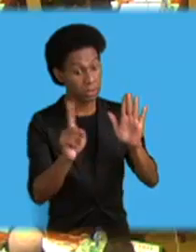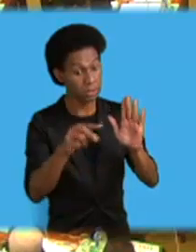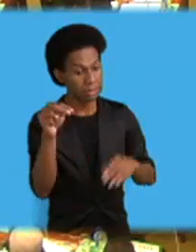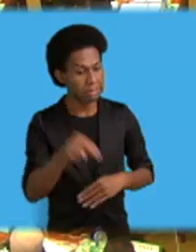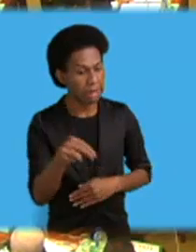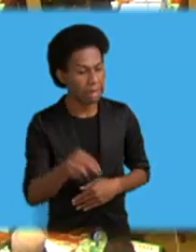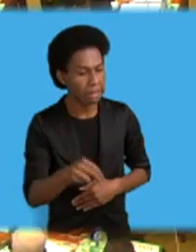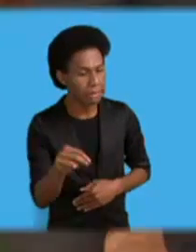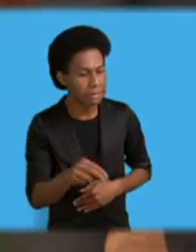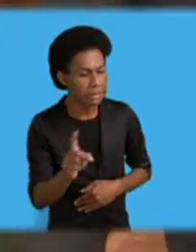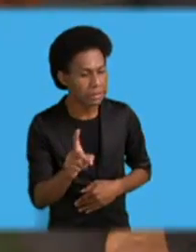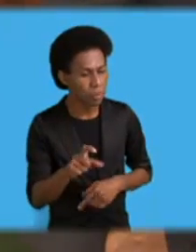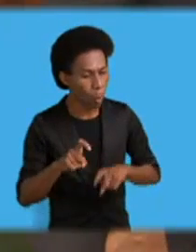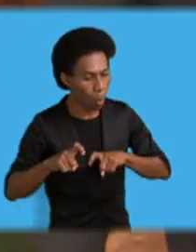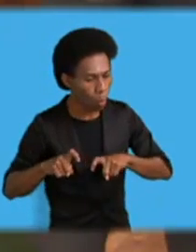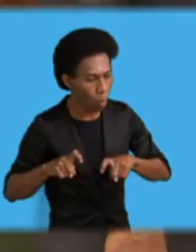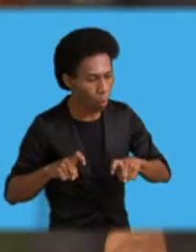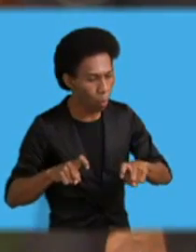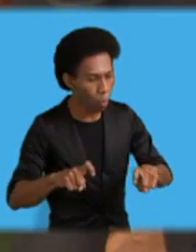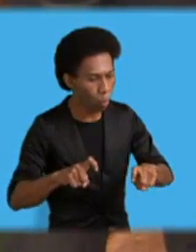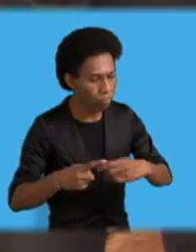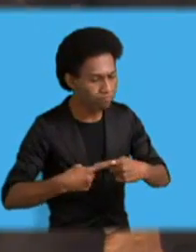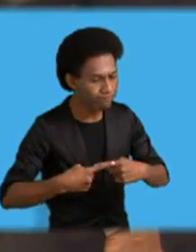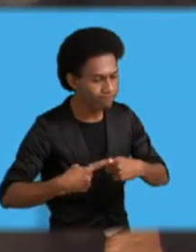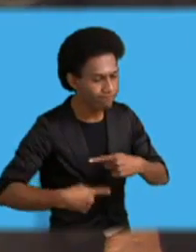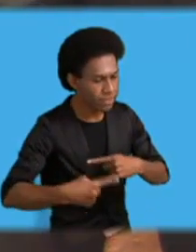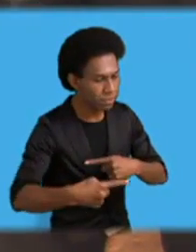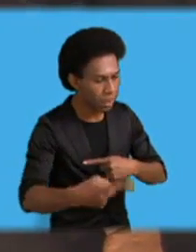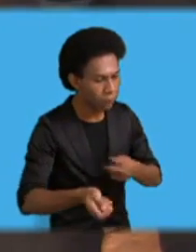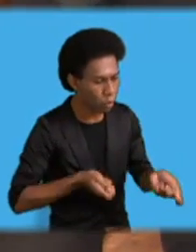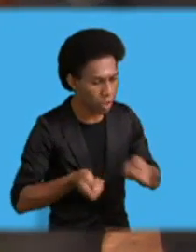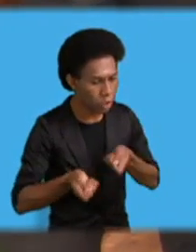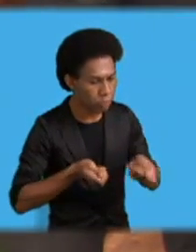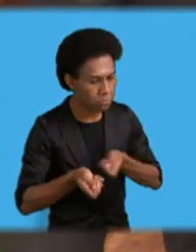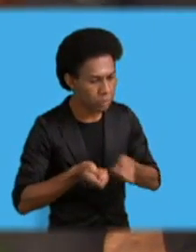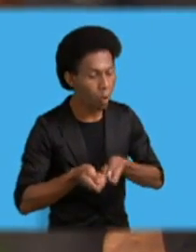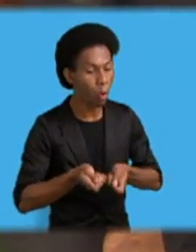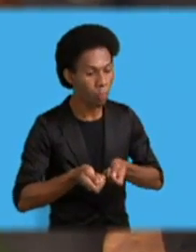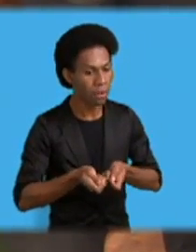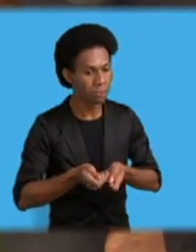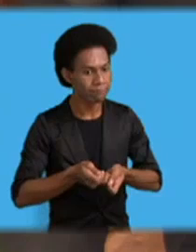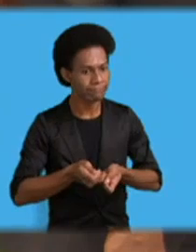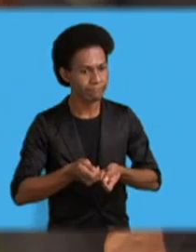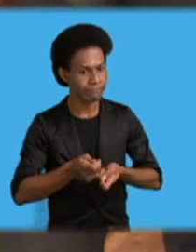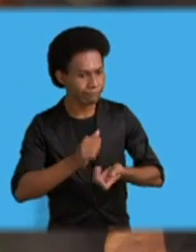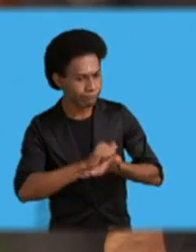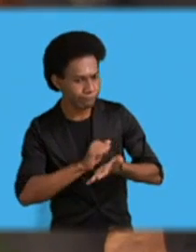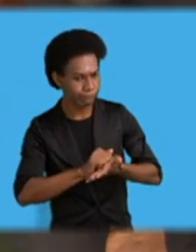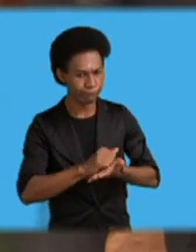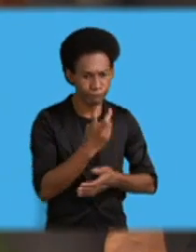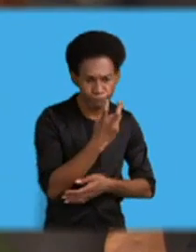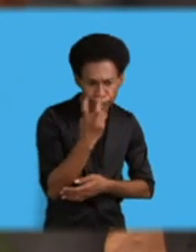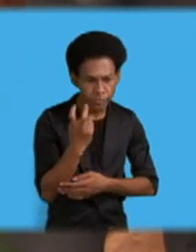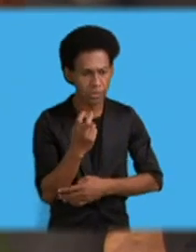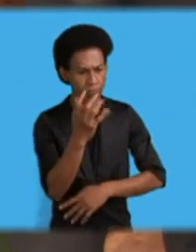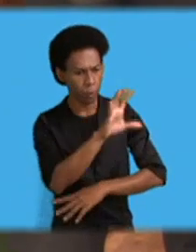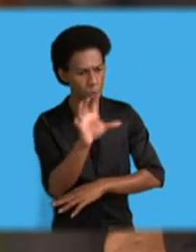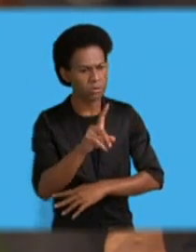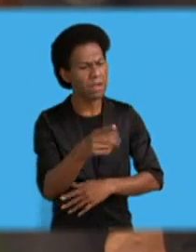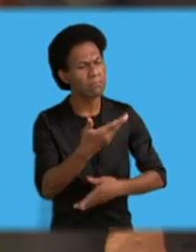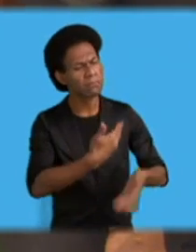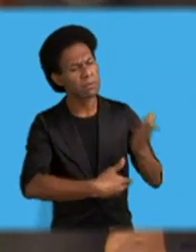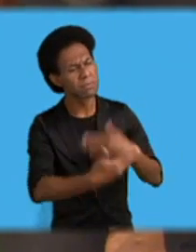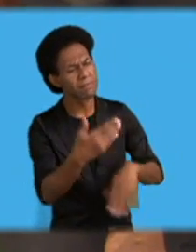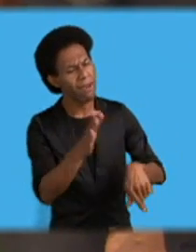as well as sustainable forest management. Can the Minister update the House on the status of forest in